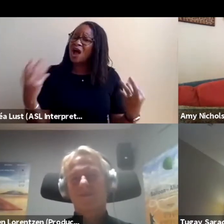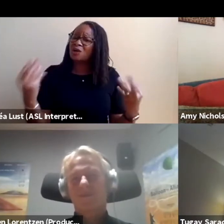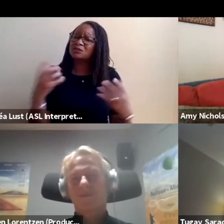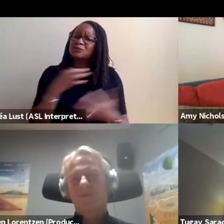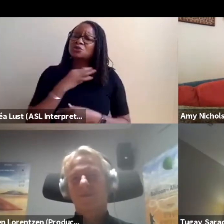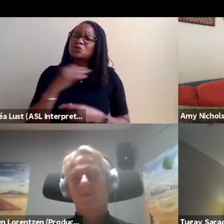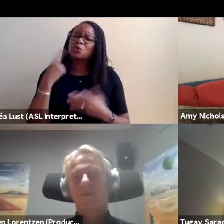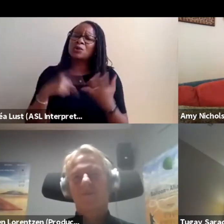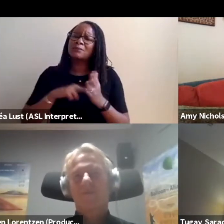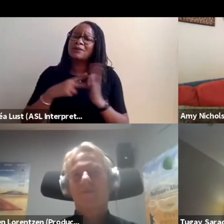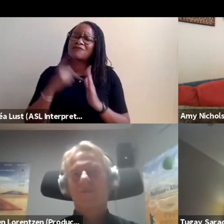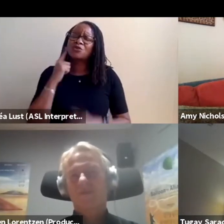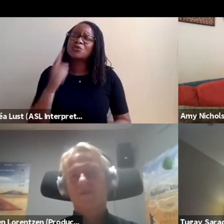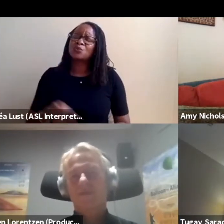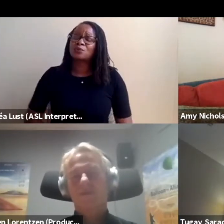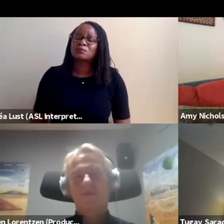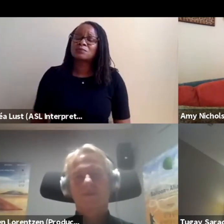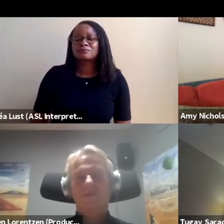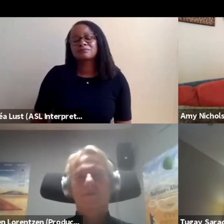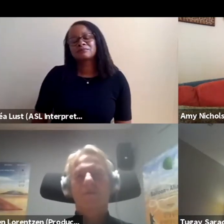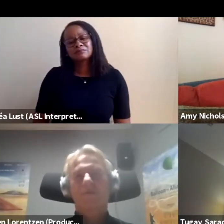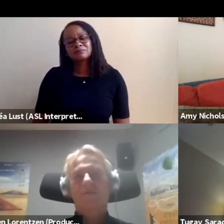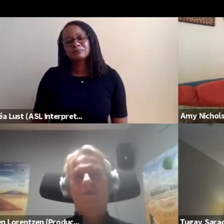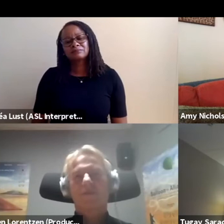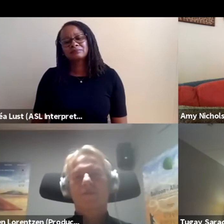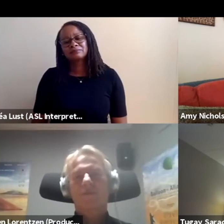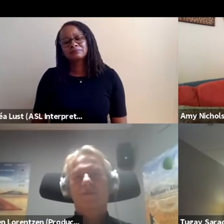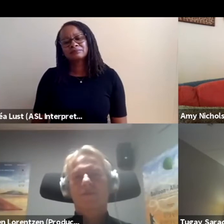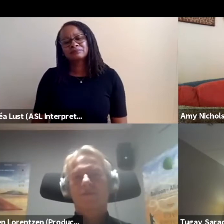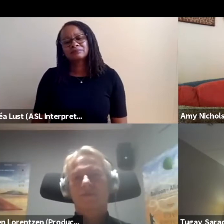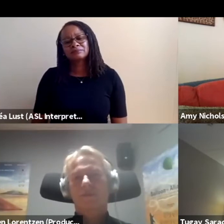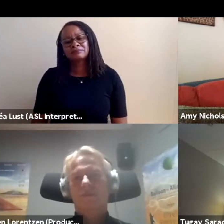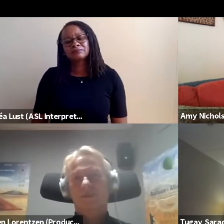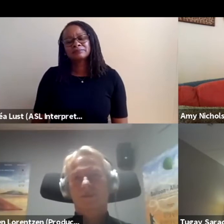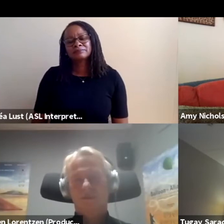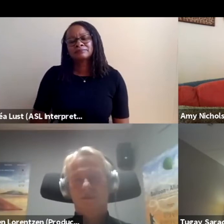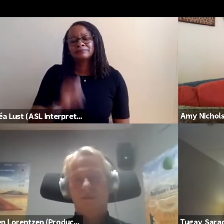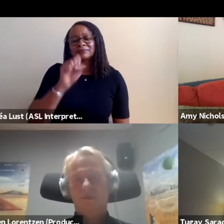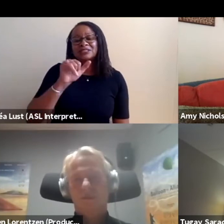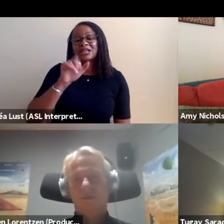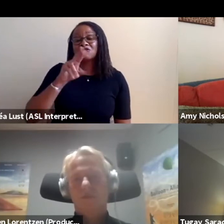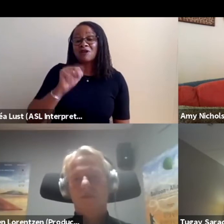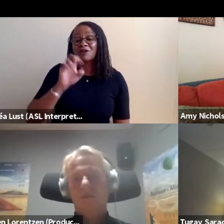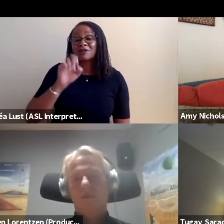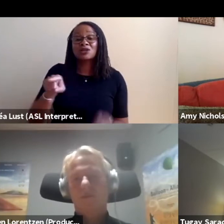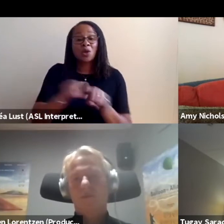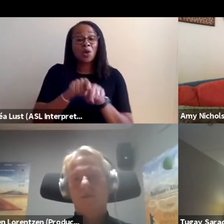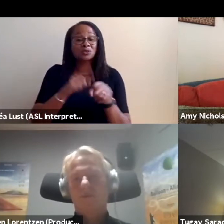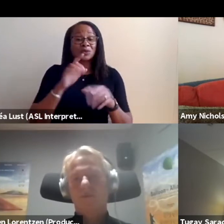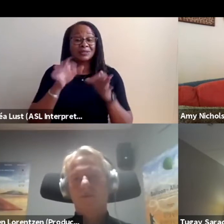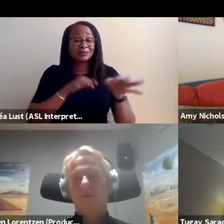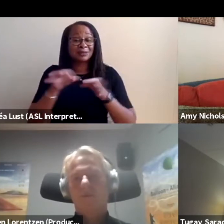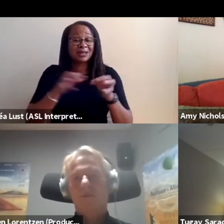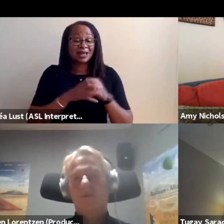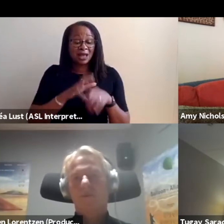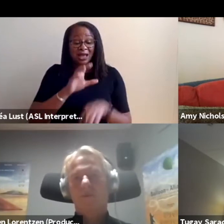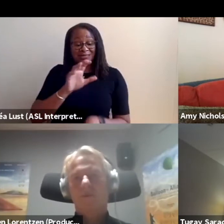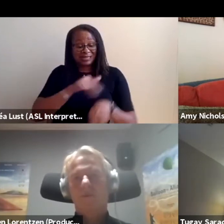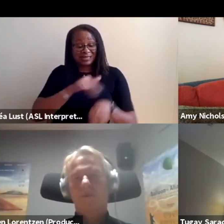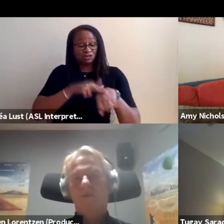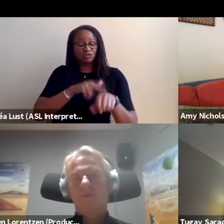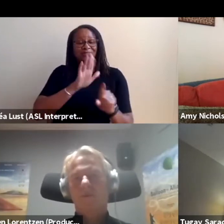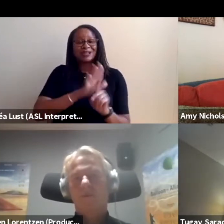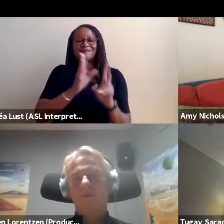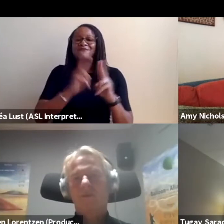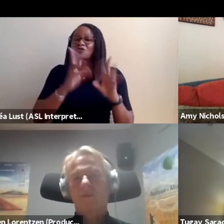you. Because I think Seyran can also explain it, because nature means a lot for Seyran, and also we